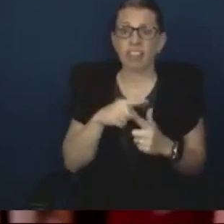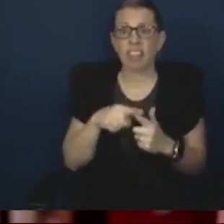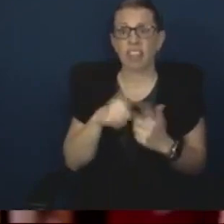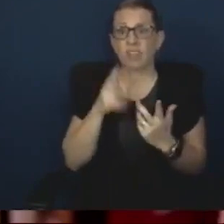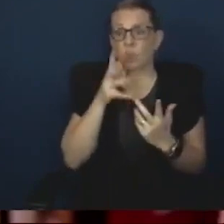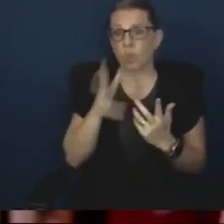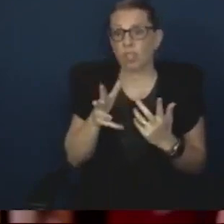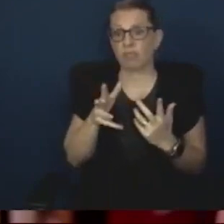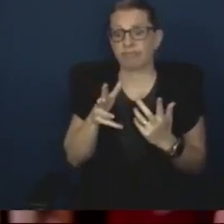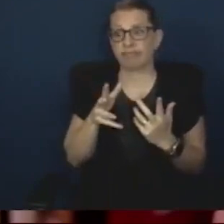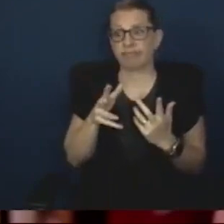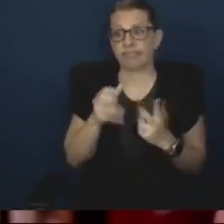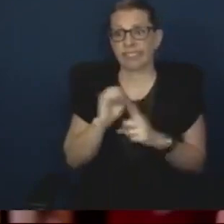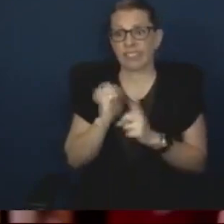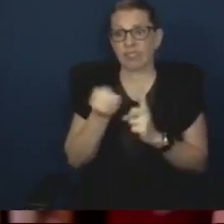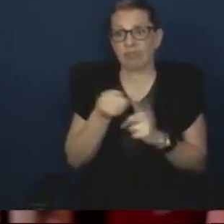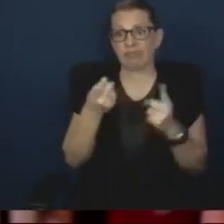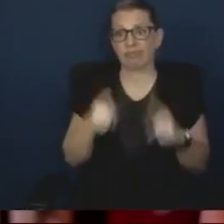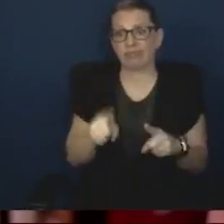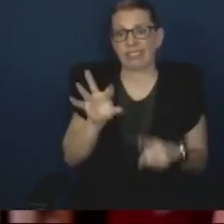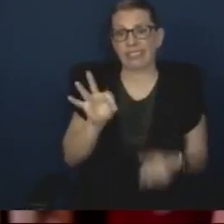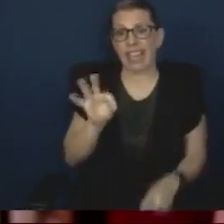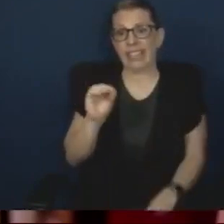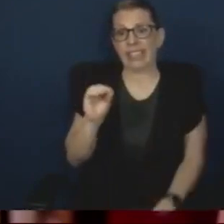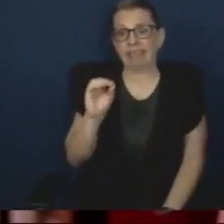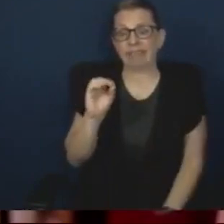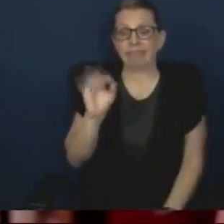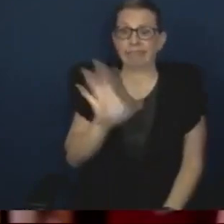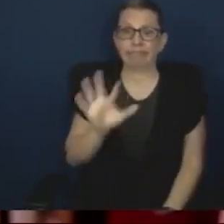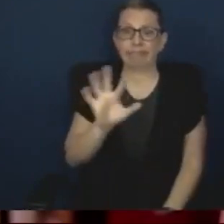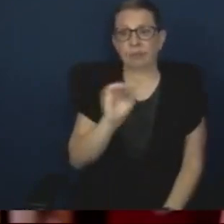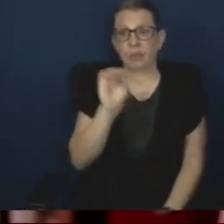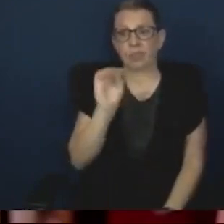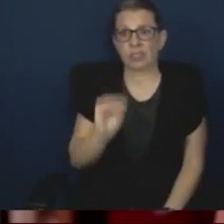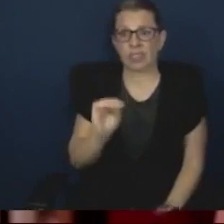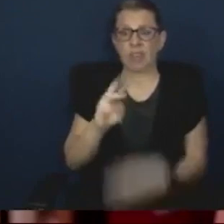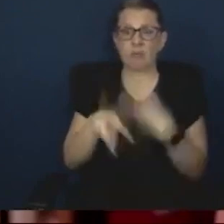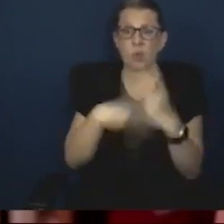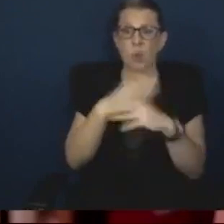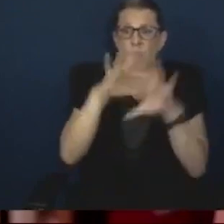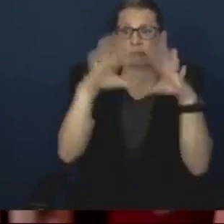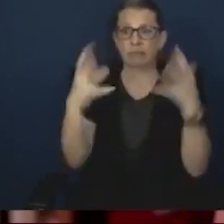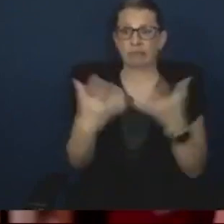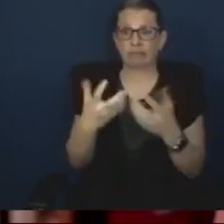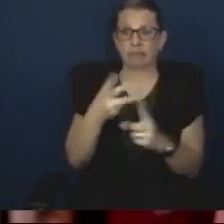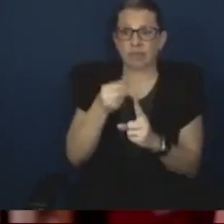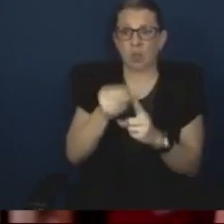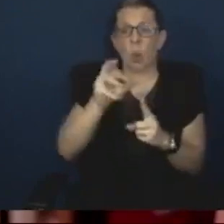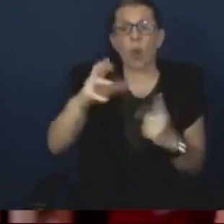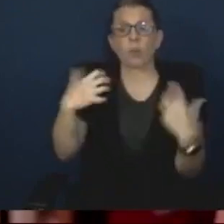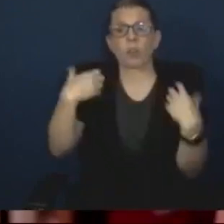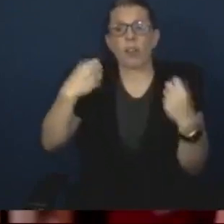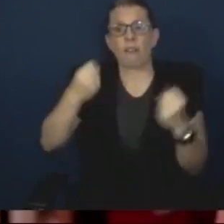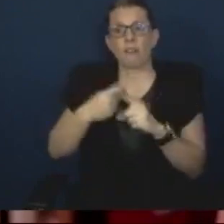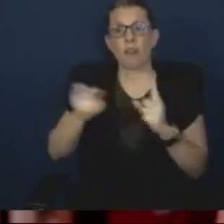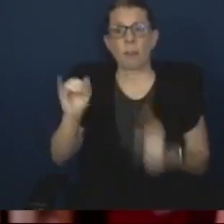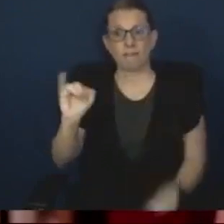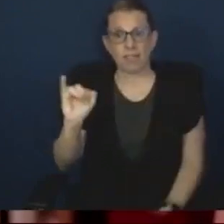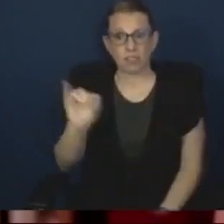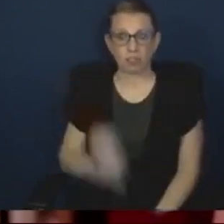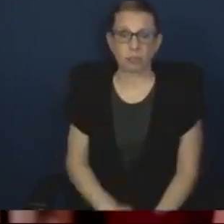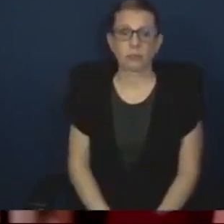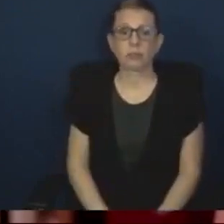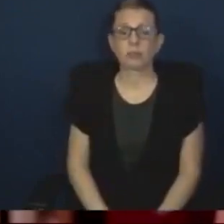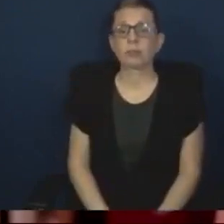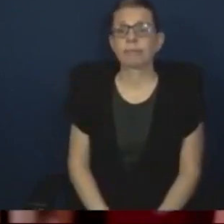where 90-some percent of the world is either vaccinated or has recovered from infection. And then we